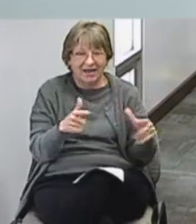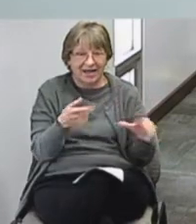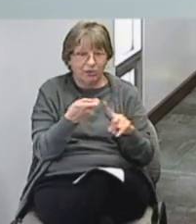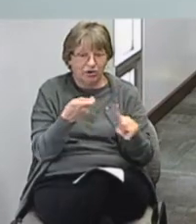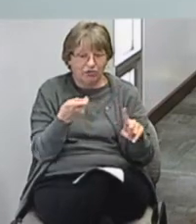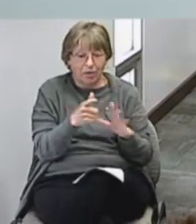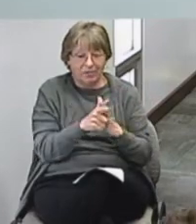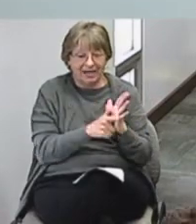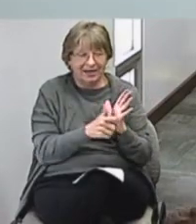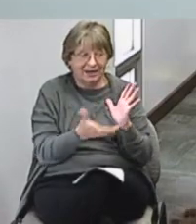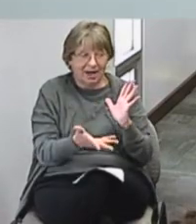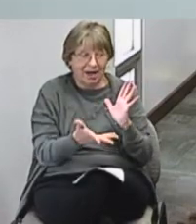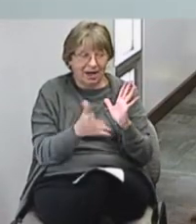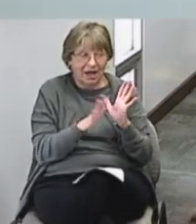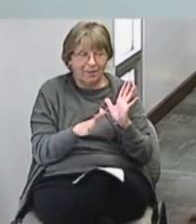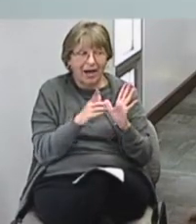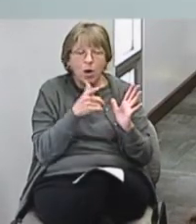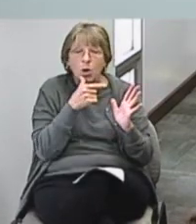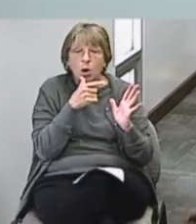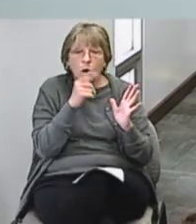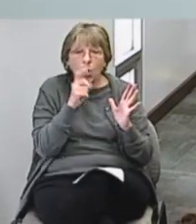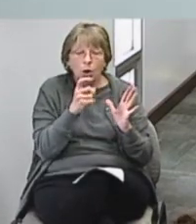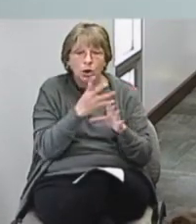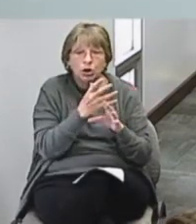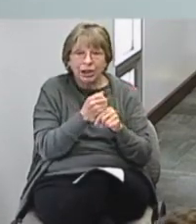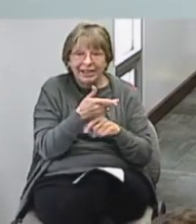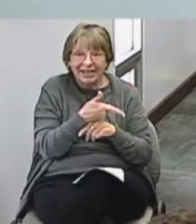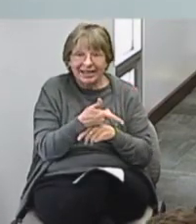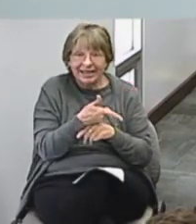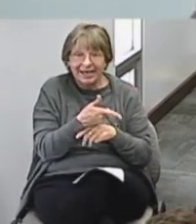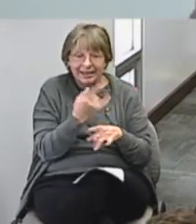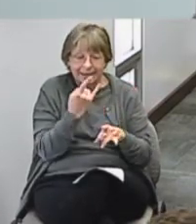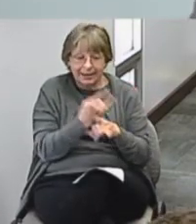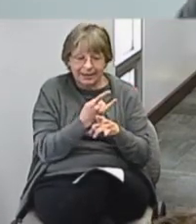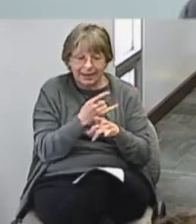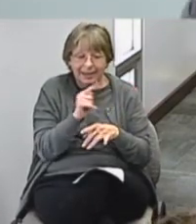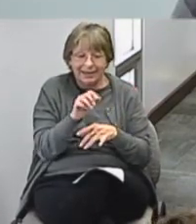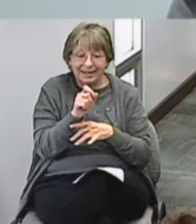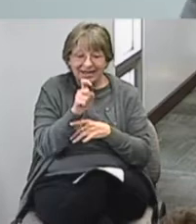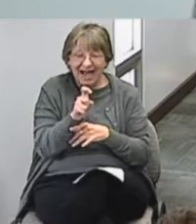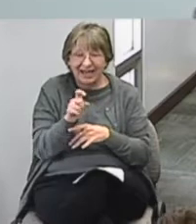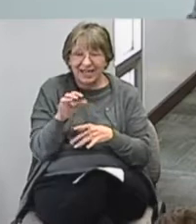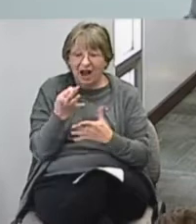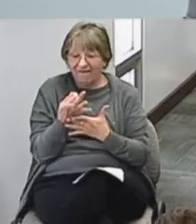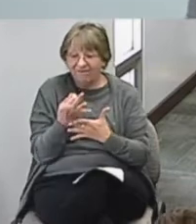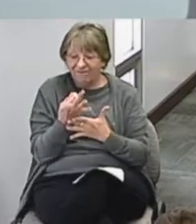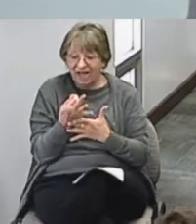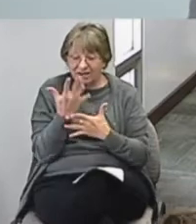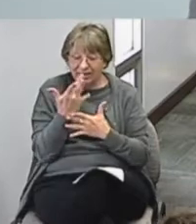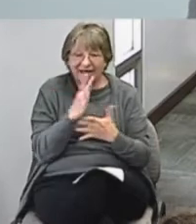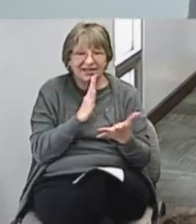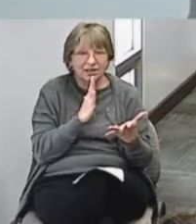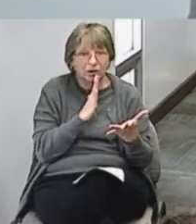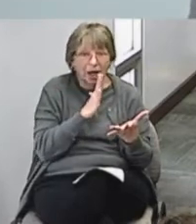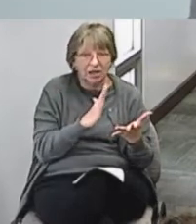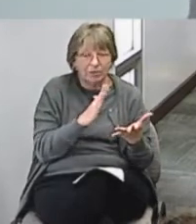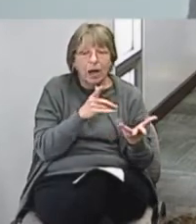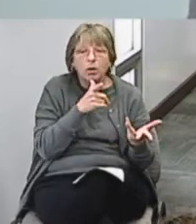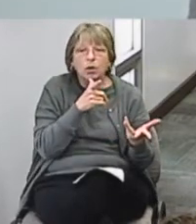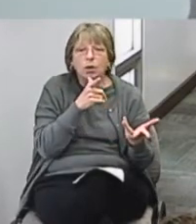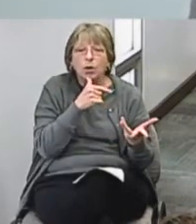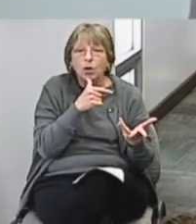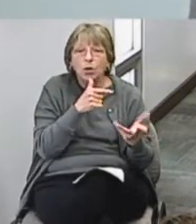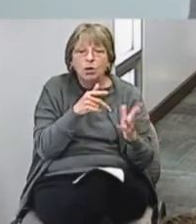statute about who should receive these liquor drink tax funds. Because it talks about whose principal purpose